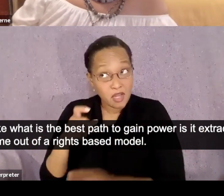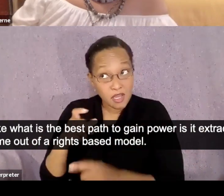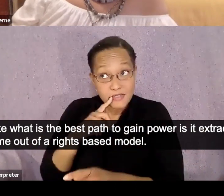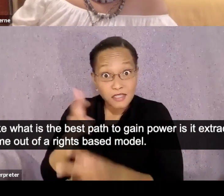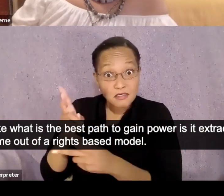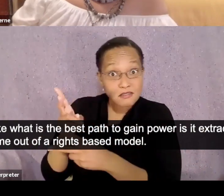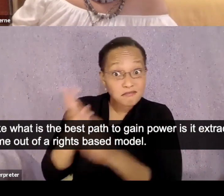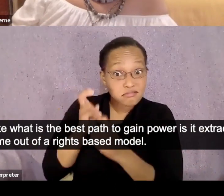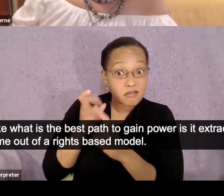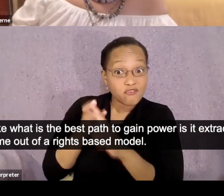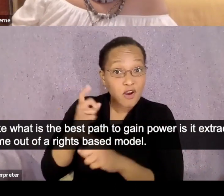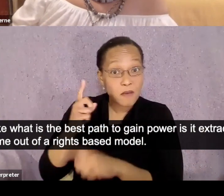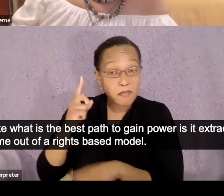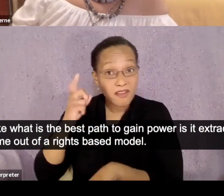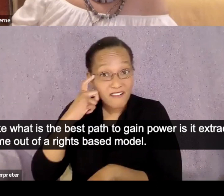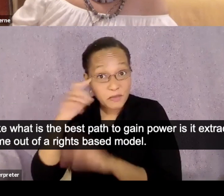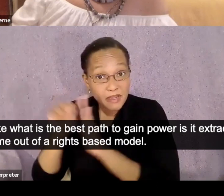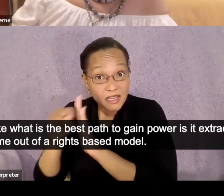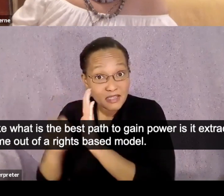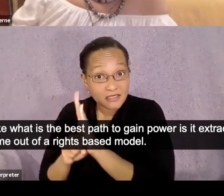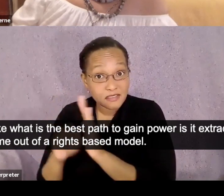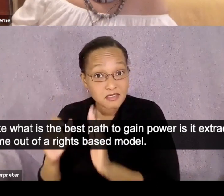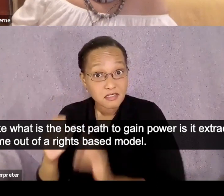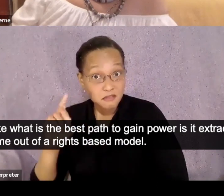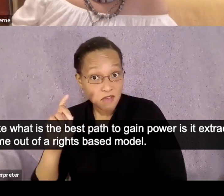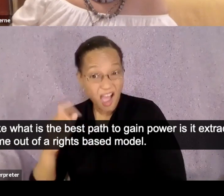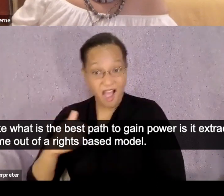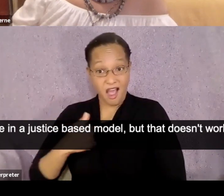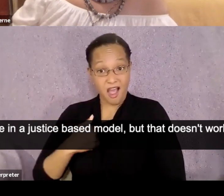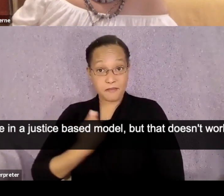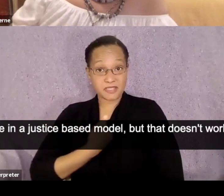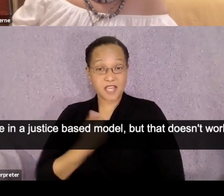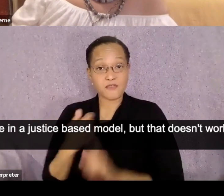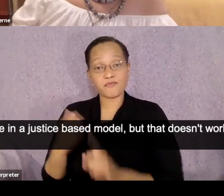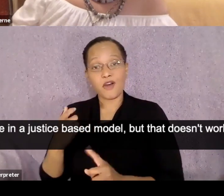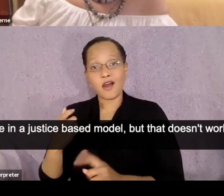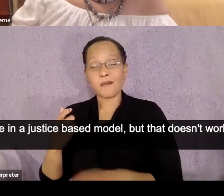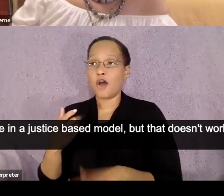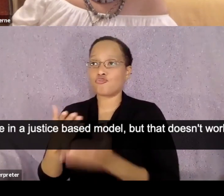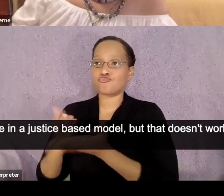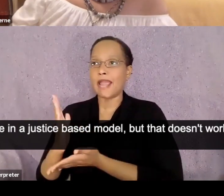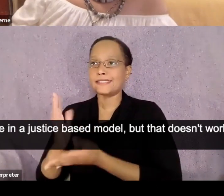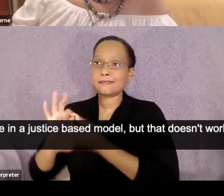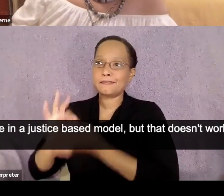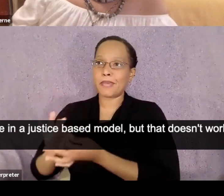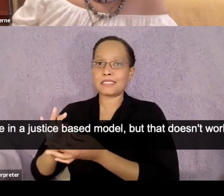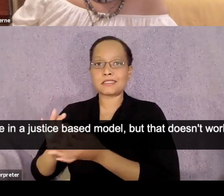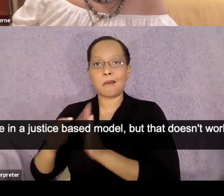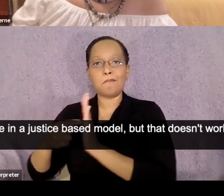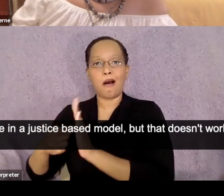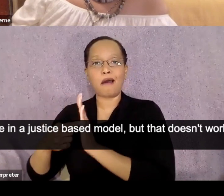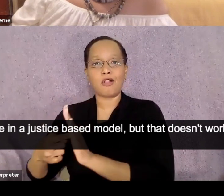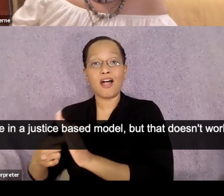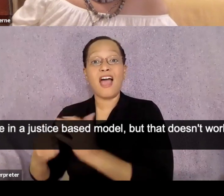us, I mean, I know for me, I come out of a rights-based model. And I'm now working more and thinking more